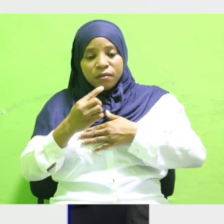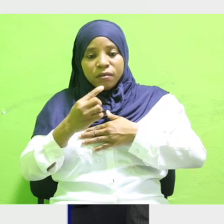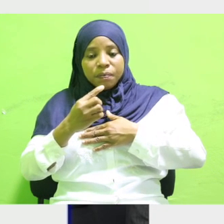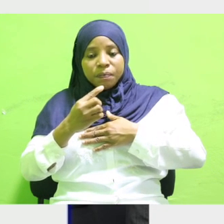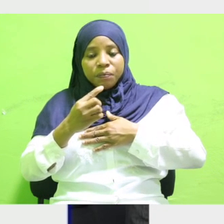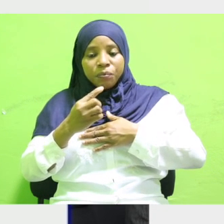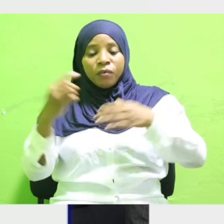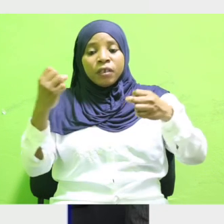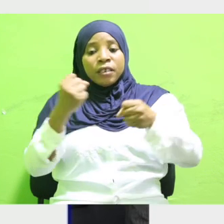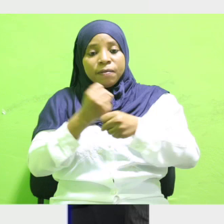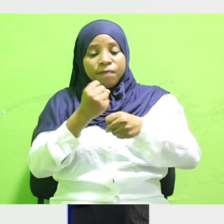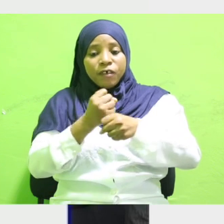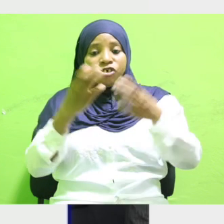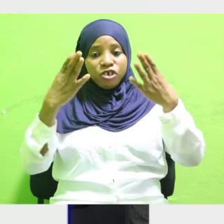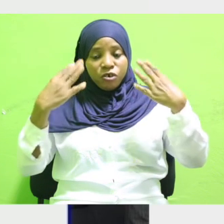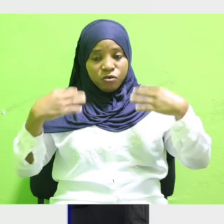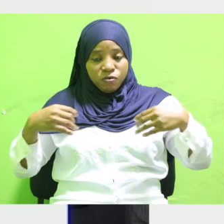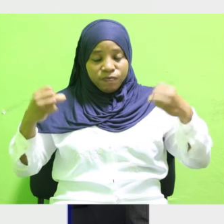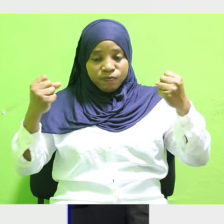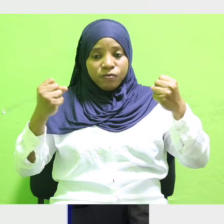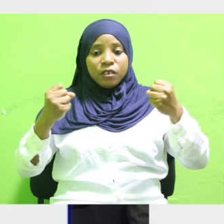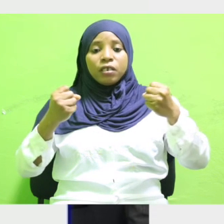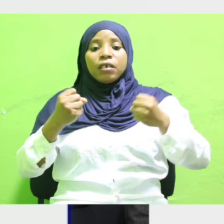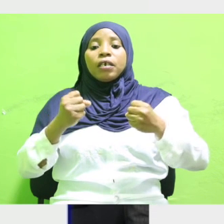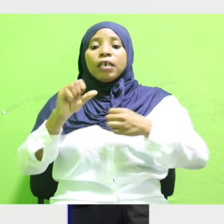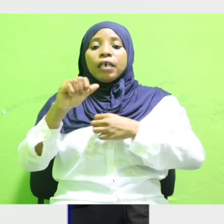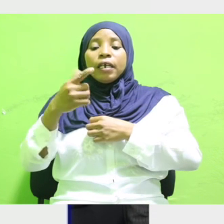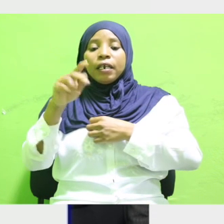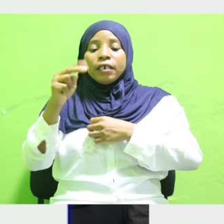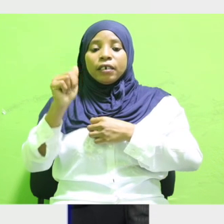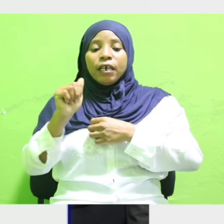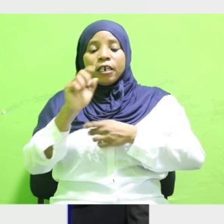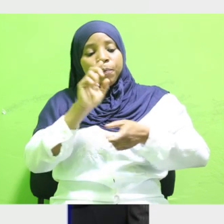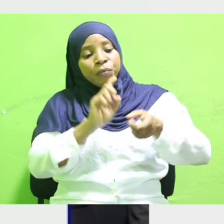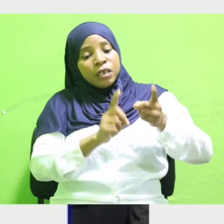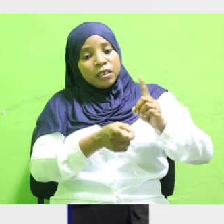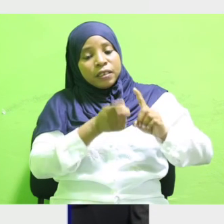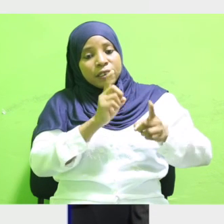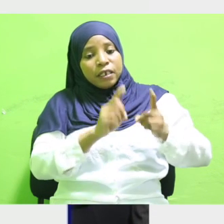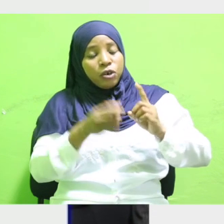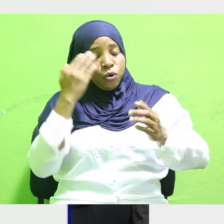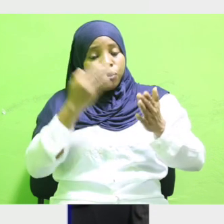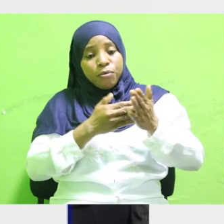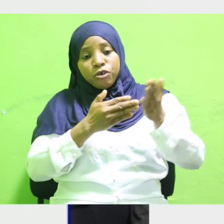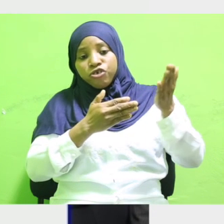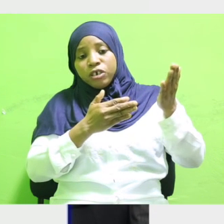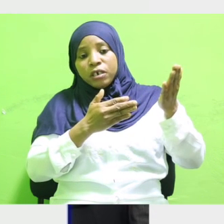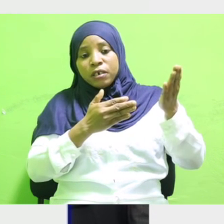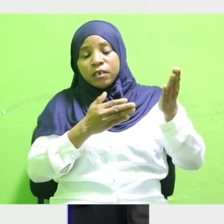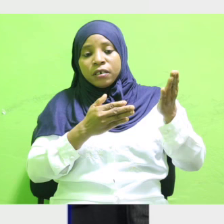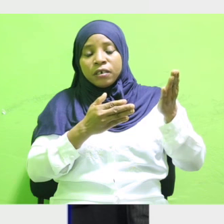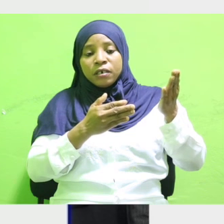to provide protection to delicate organs and tissues, locomotion, storage of minerals such as calcium and